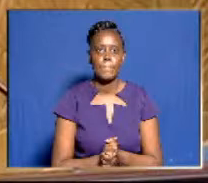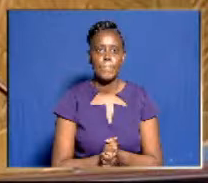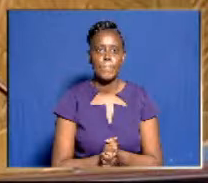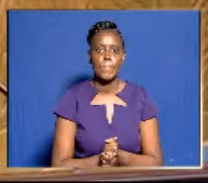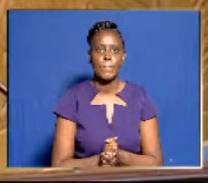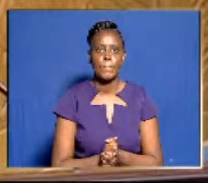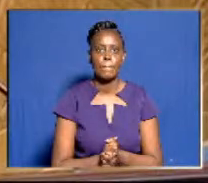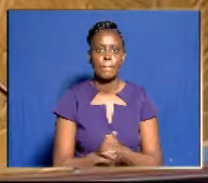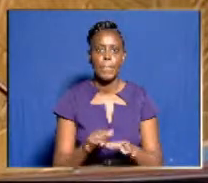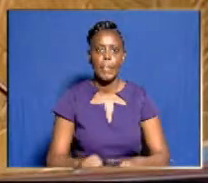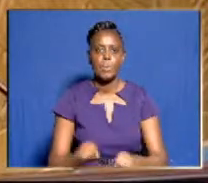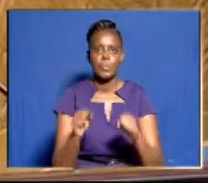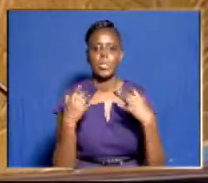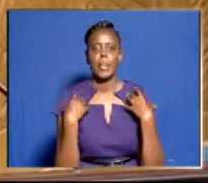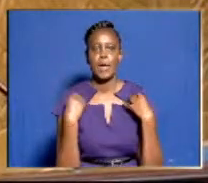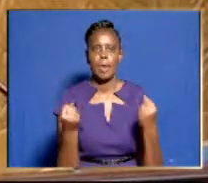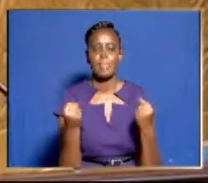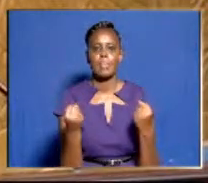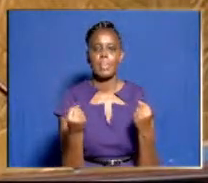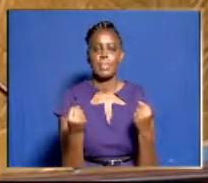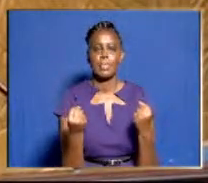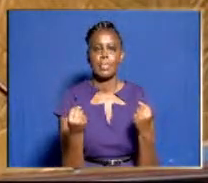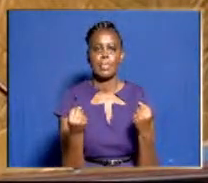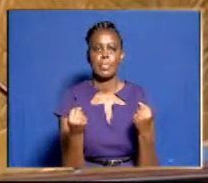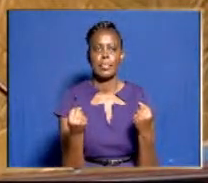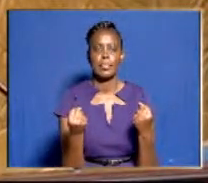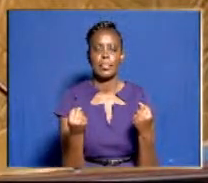is the Chair for Health.